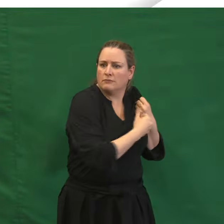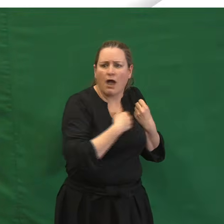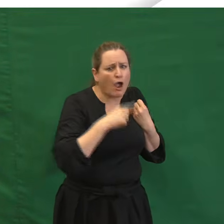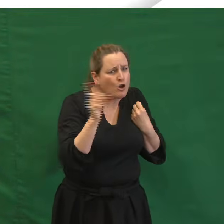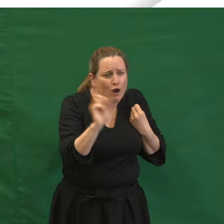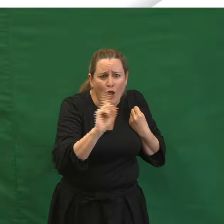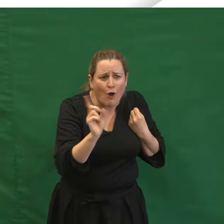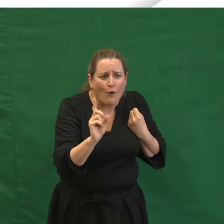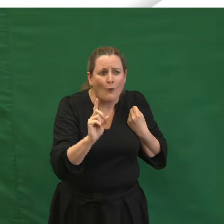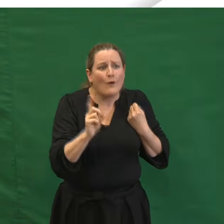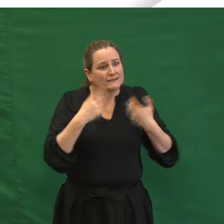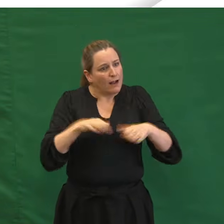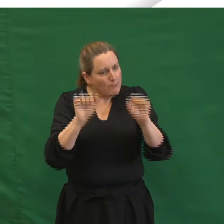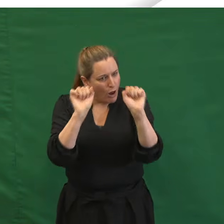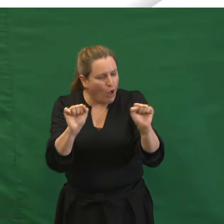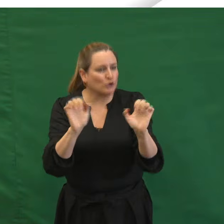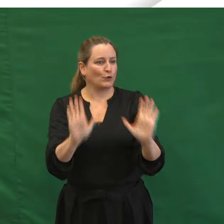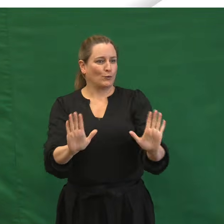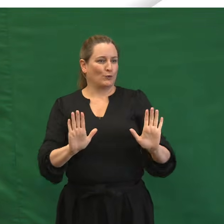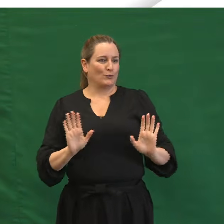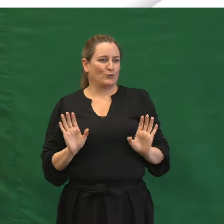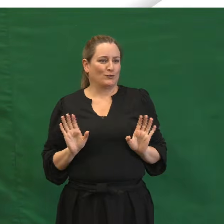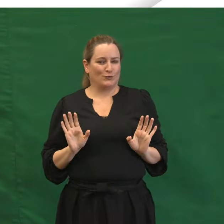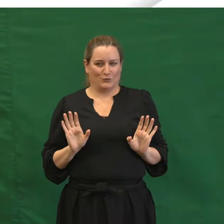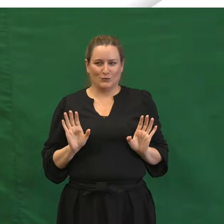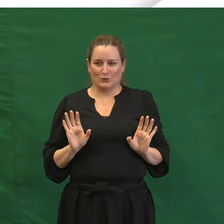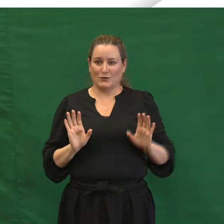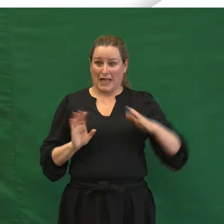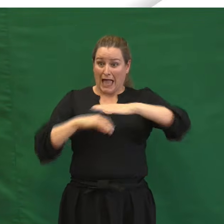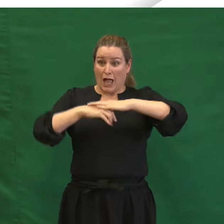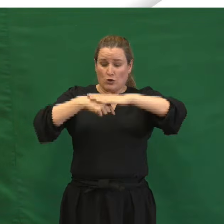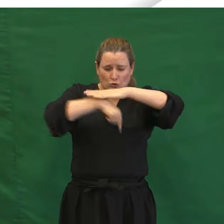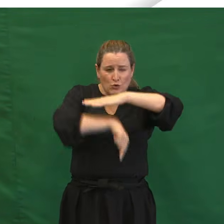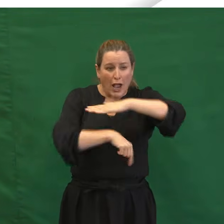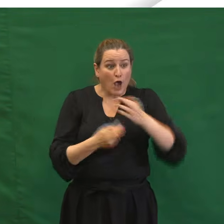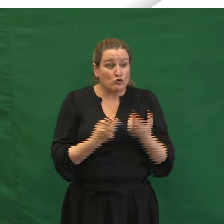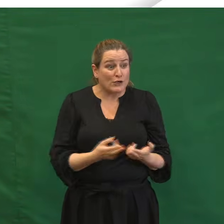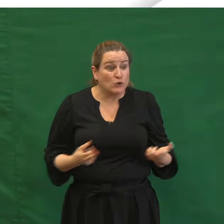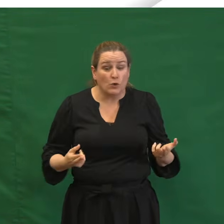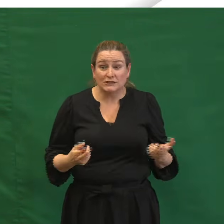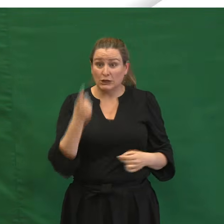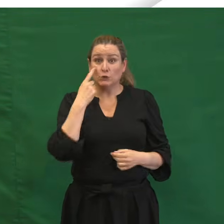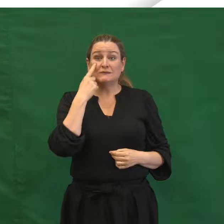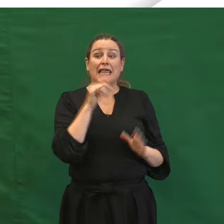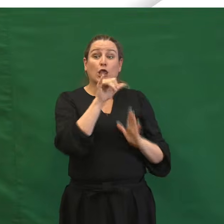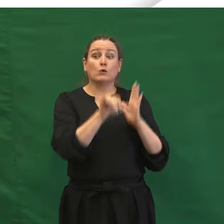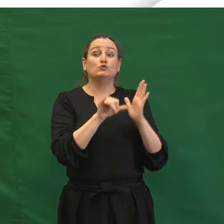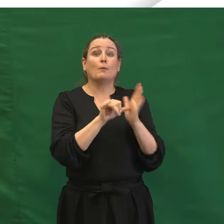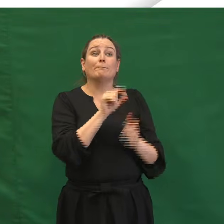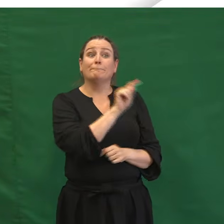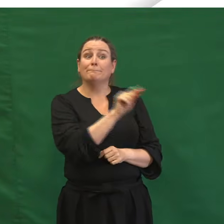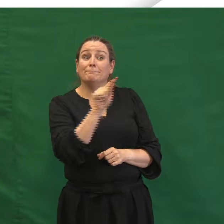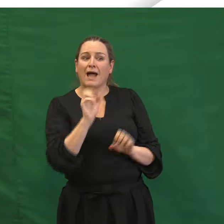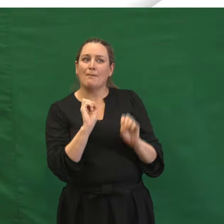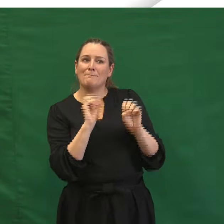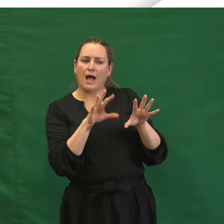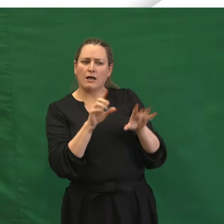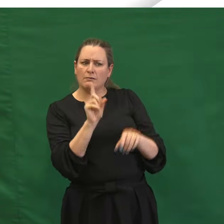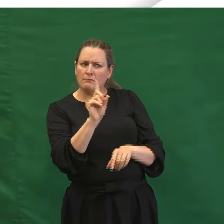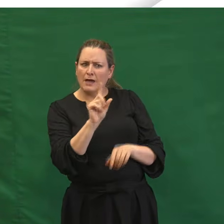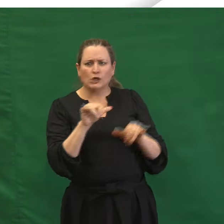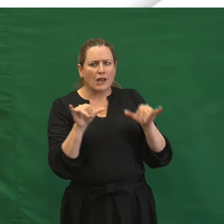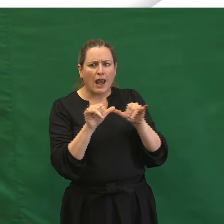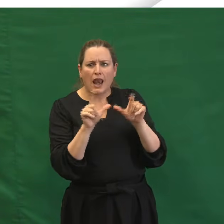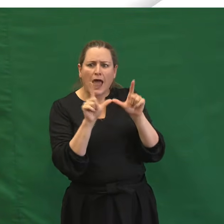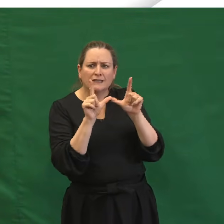it more yours, because sometimes our resources that we have on YouTube is actually not licensed correctly. It's not licensed in a way that shows that you are the